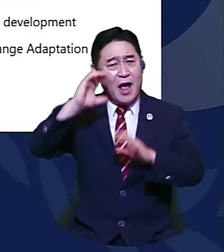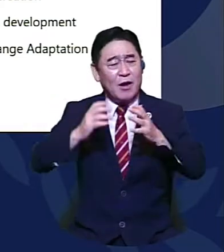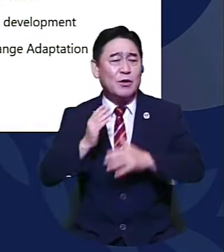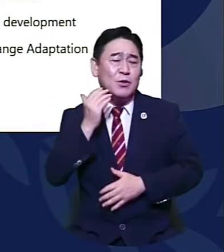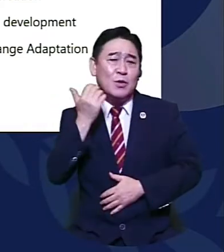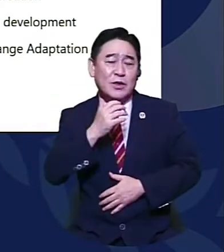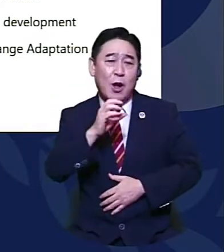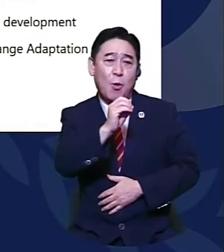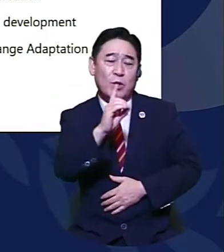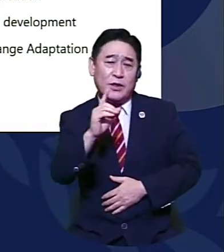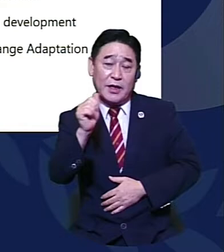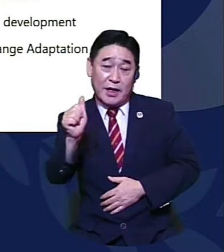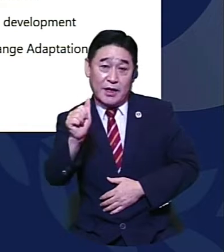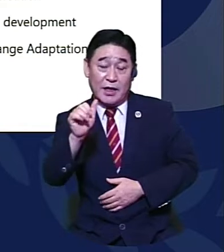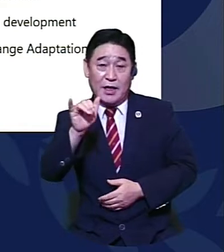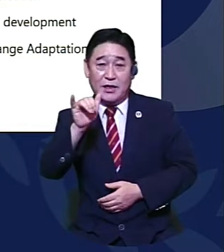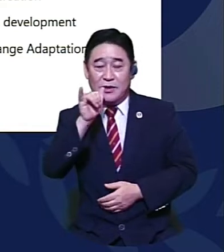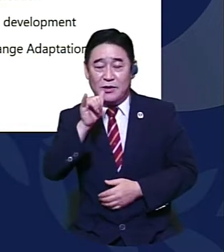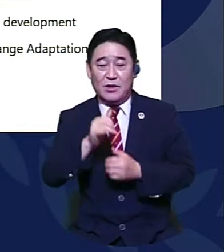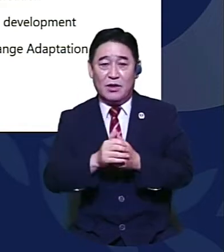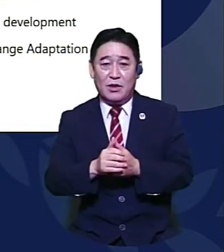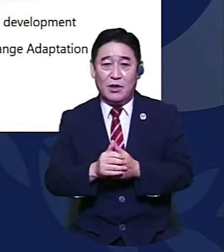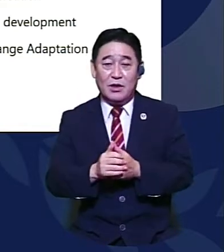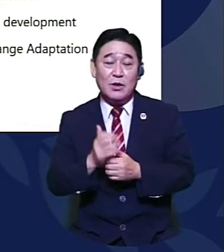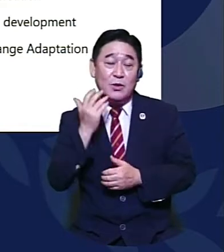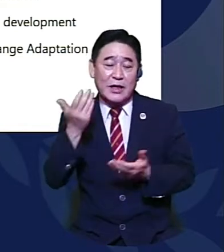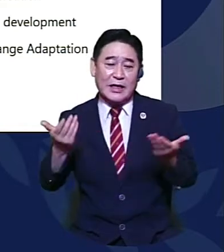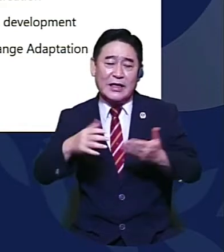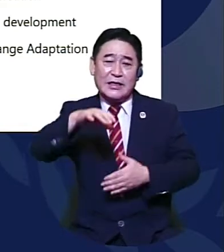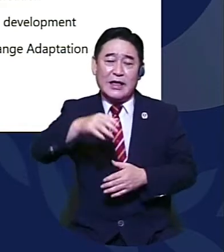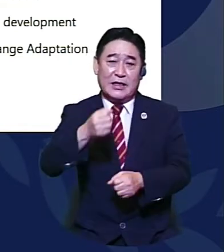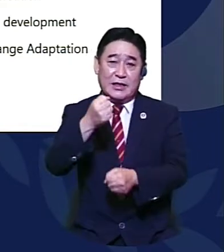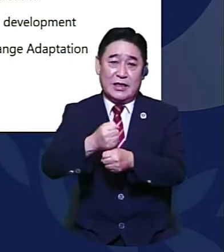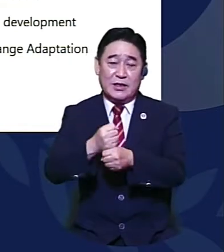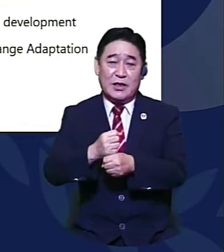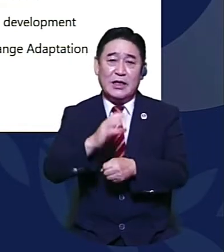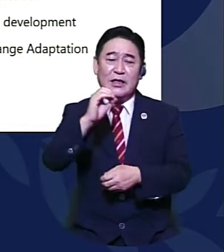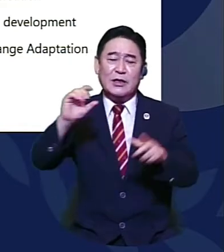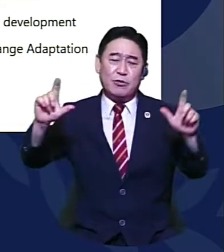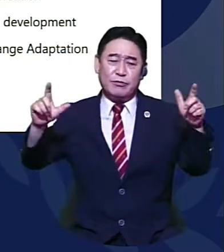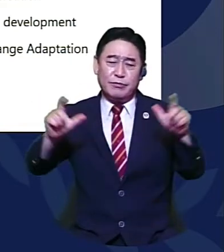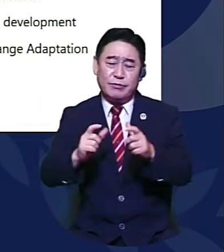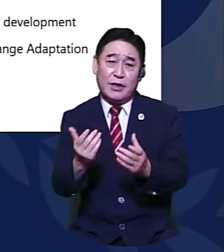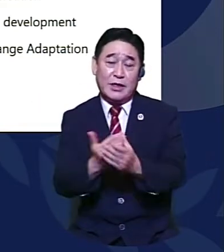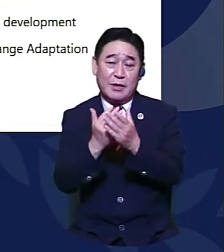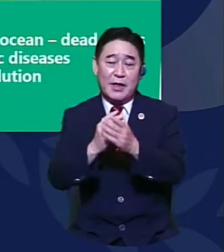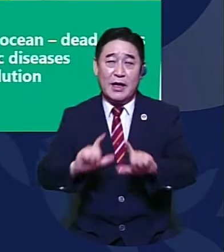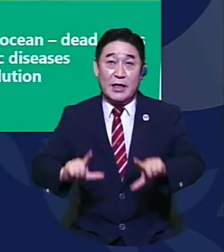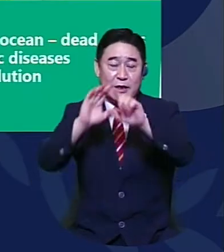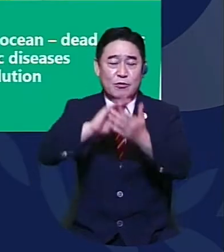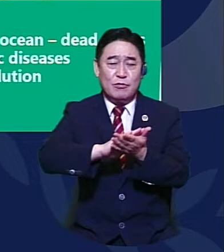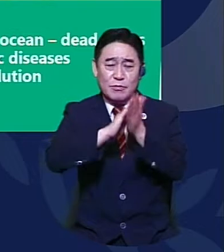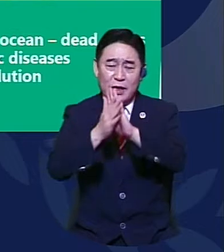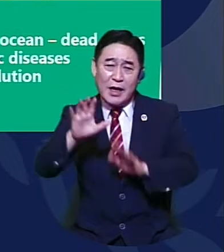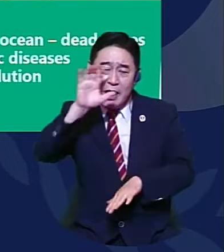talk about green jobs, I'll talk about low carbon development, and about climate change adaptation.